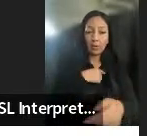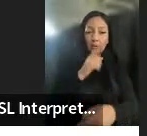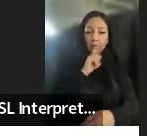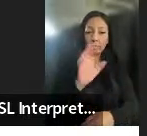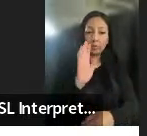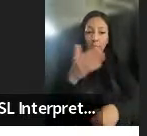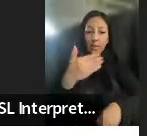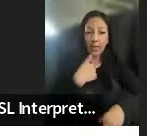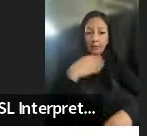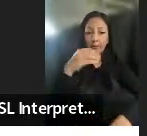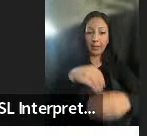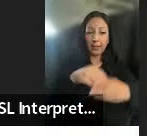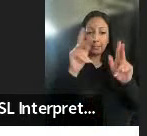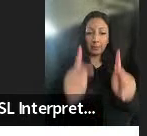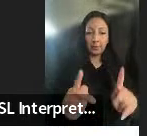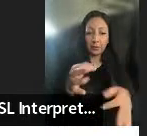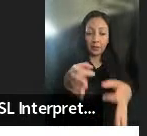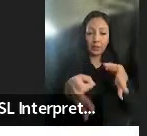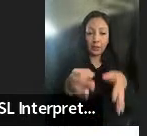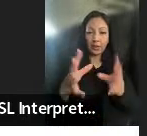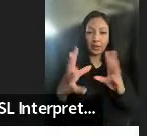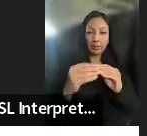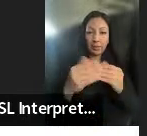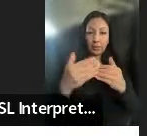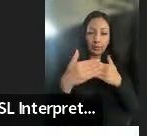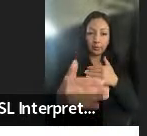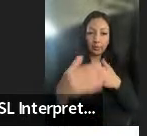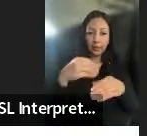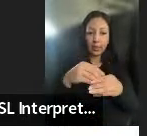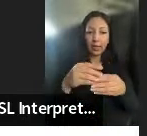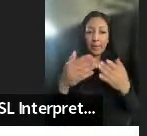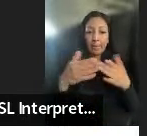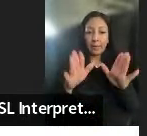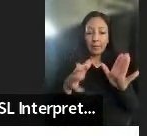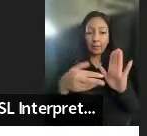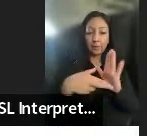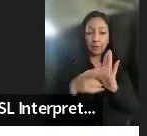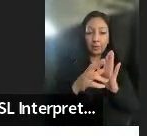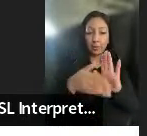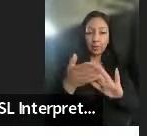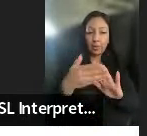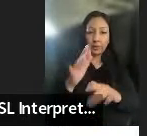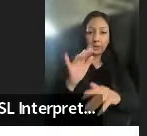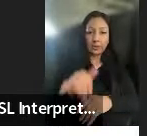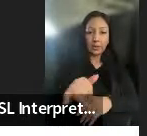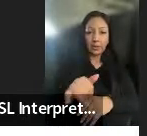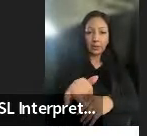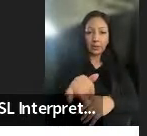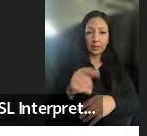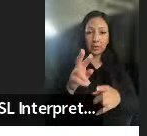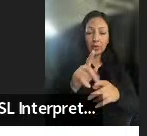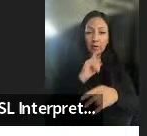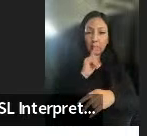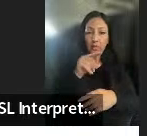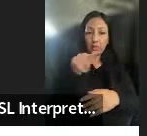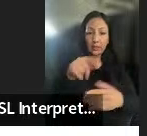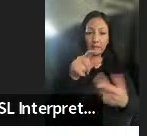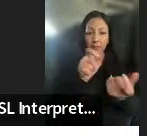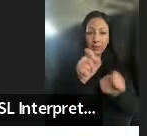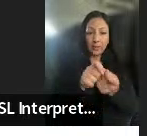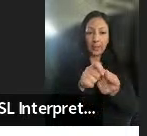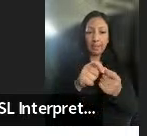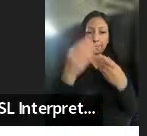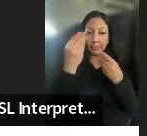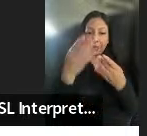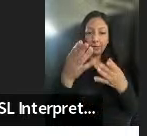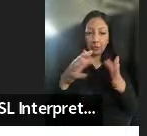having in-person hearings and meetings going forward in the public review process. This is really, this particular info session is sort of